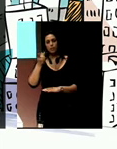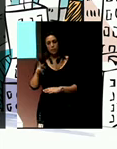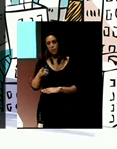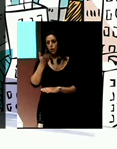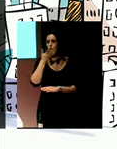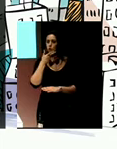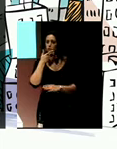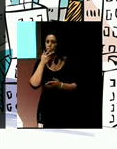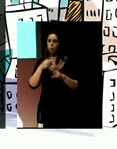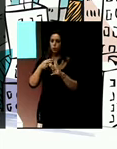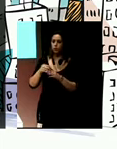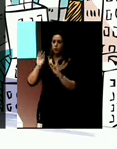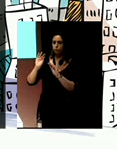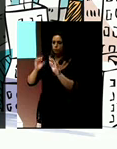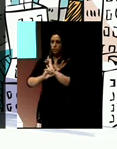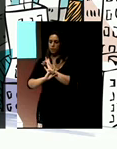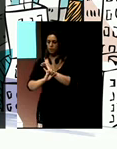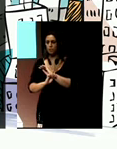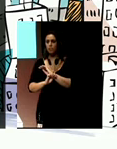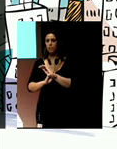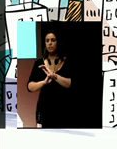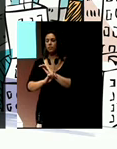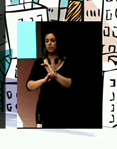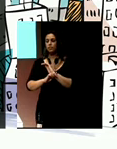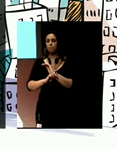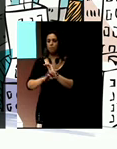We are going to talk about policies and strategies